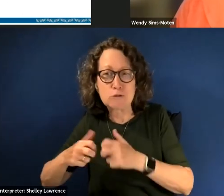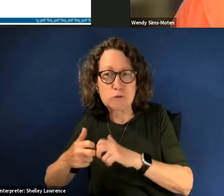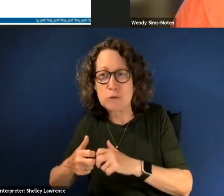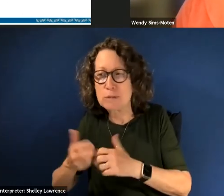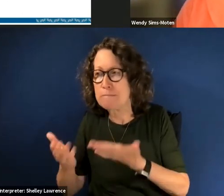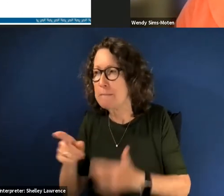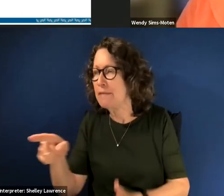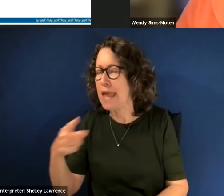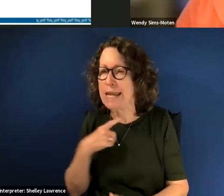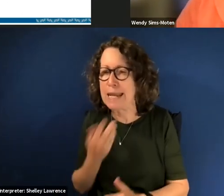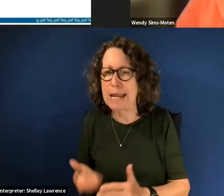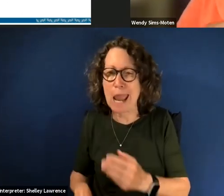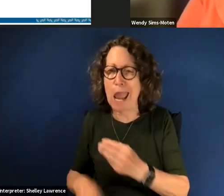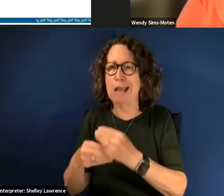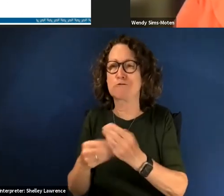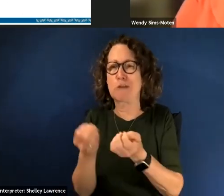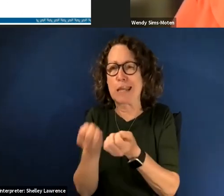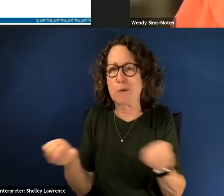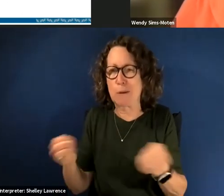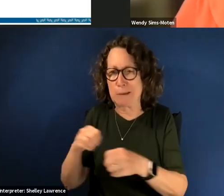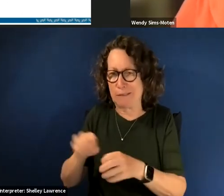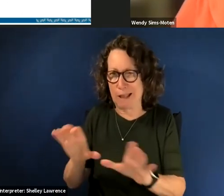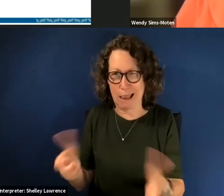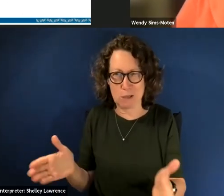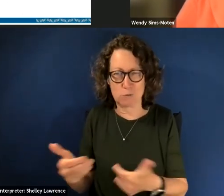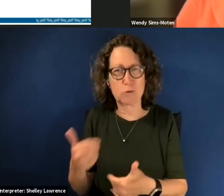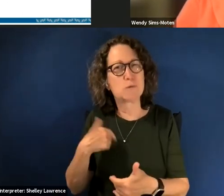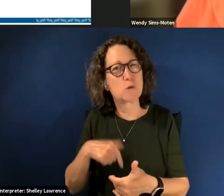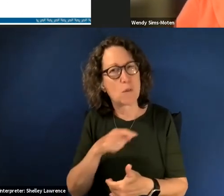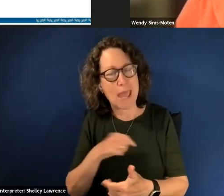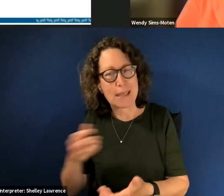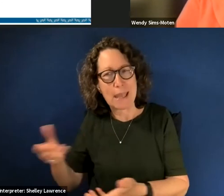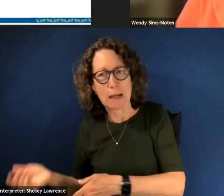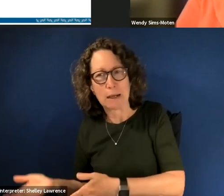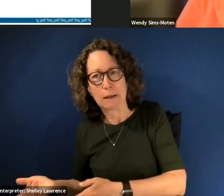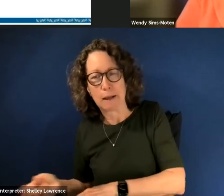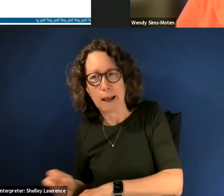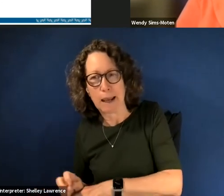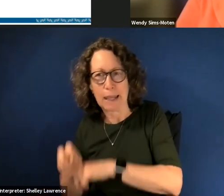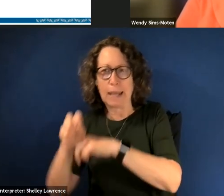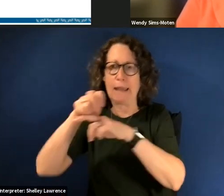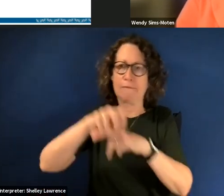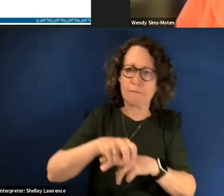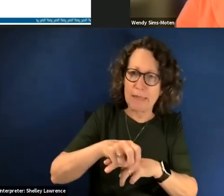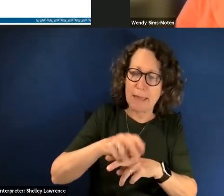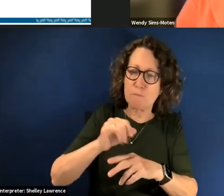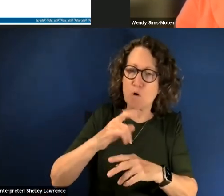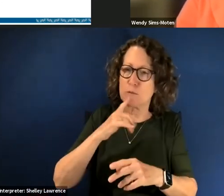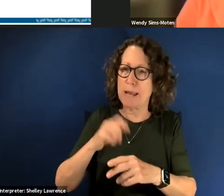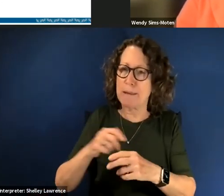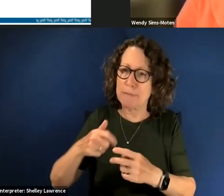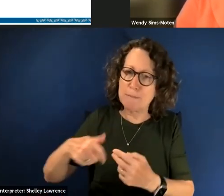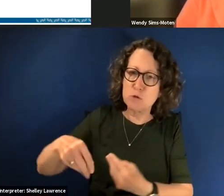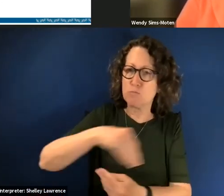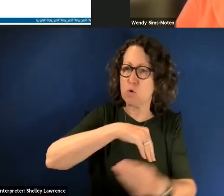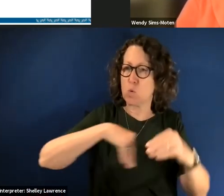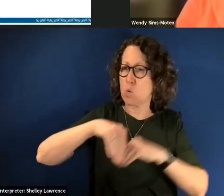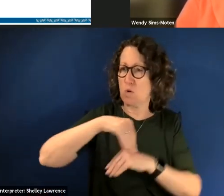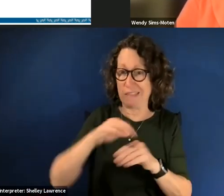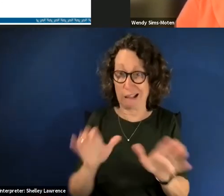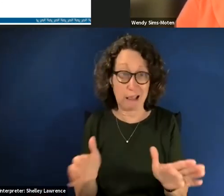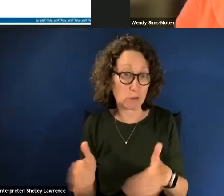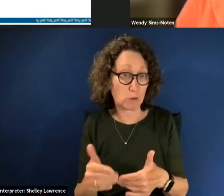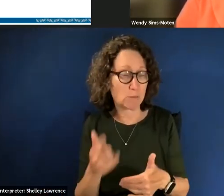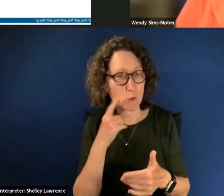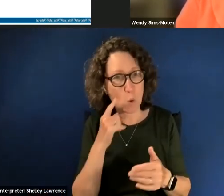need extra equipment in the classroom in order to lift them up or for them to be able to get around. So